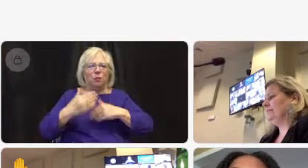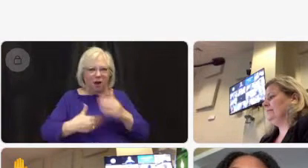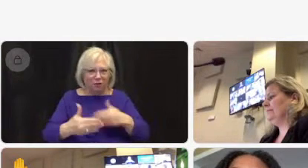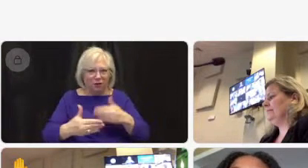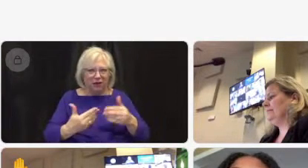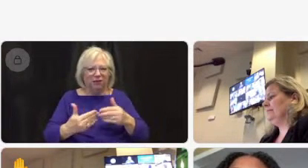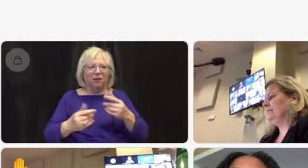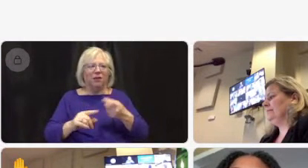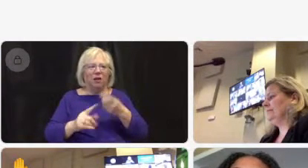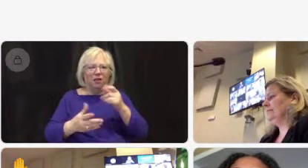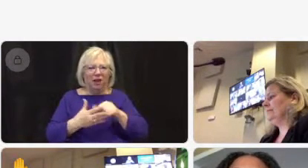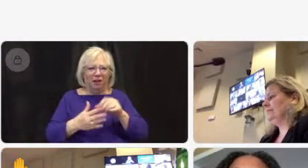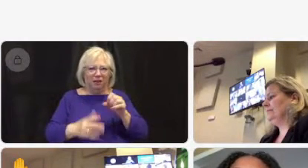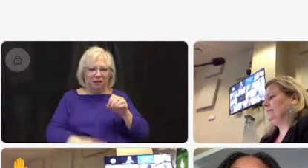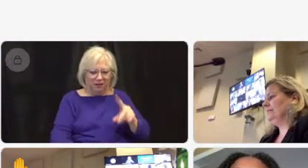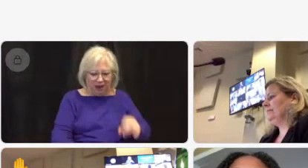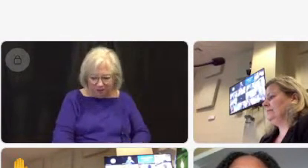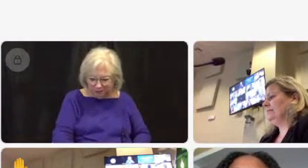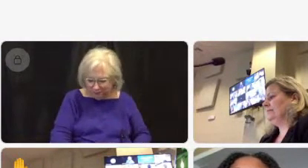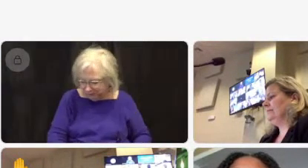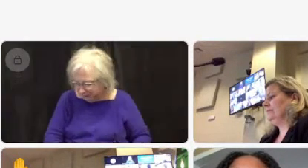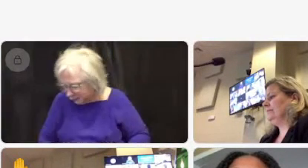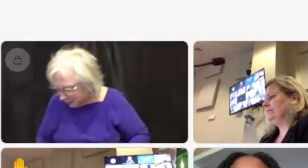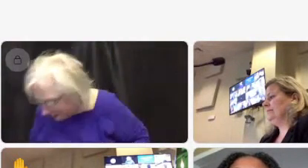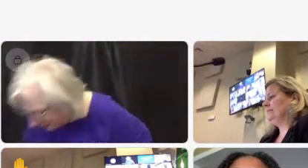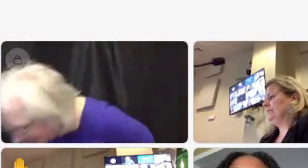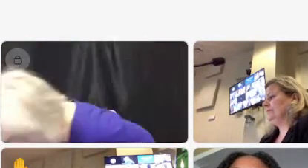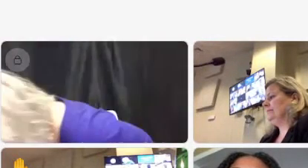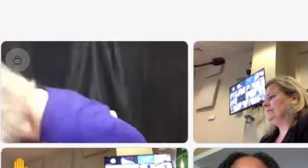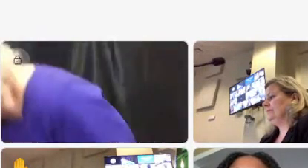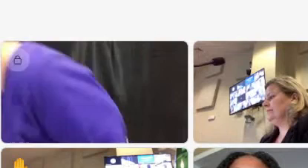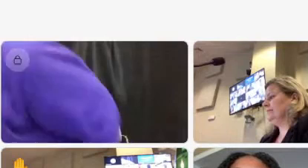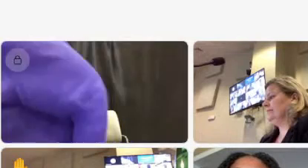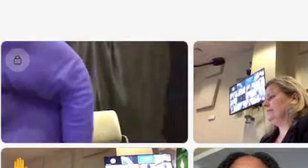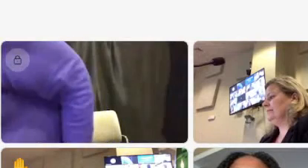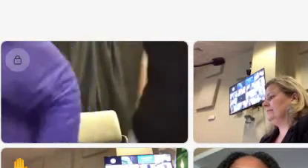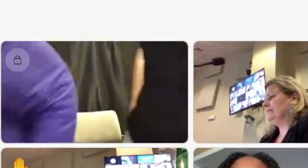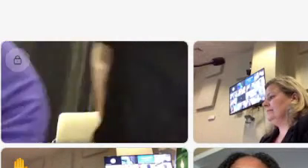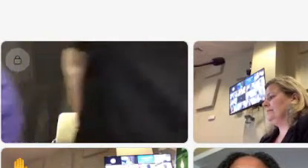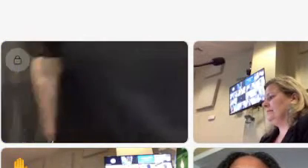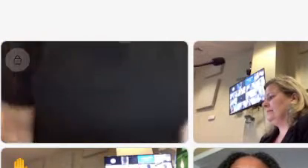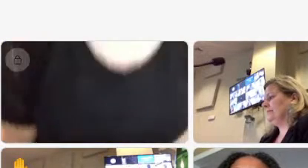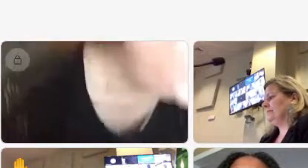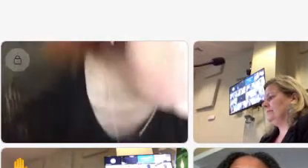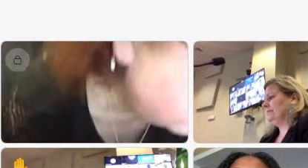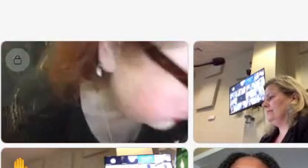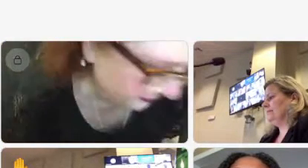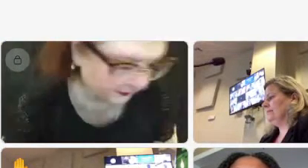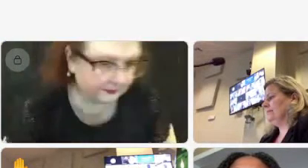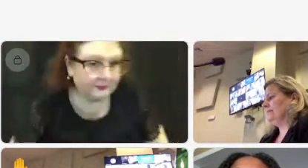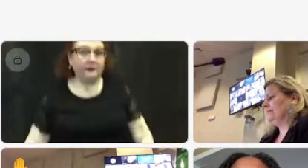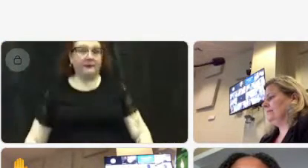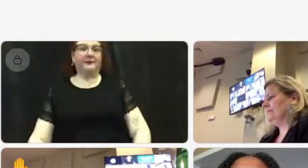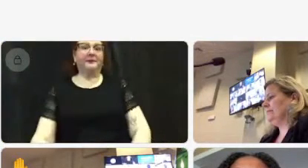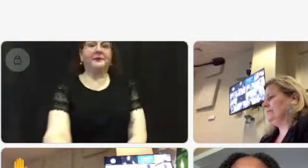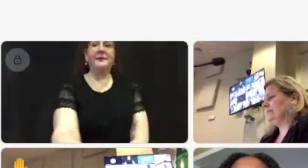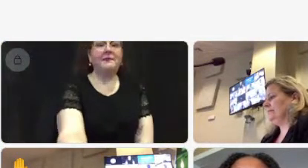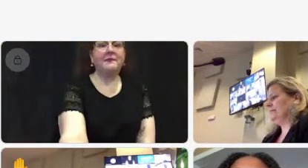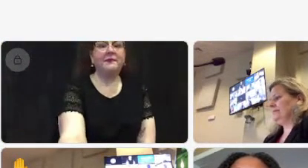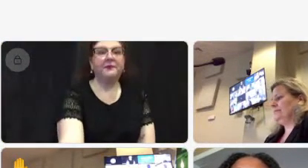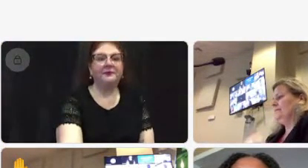standpoint. John, how much are we spending, just give or take, just on general